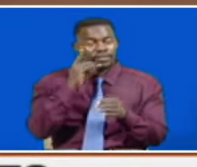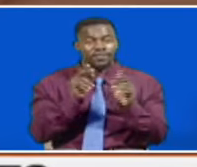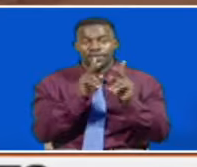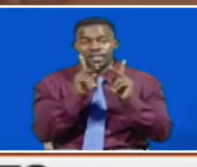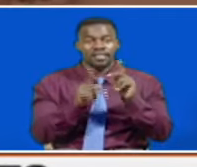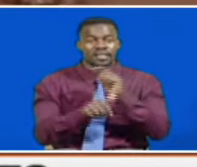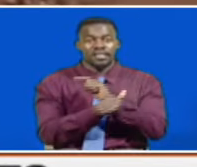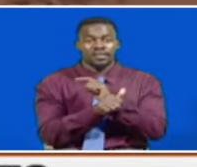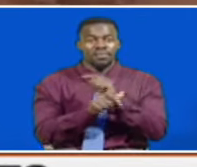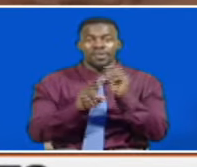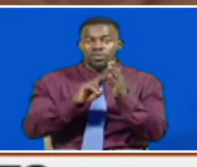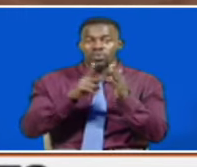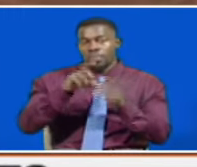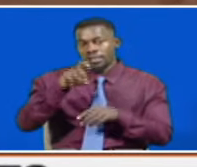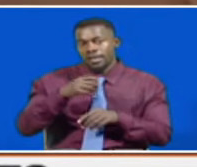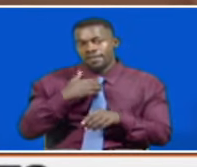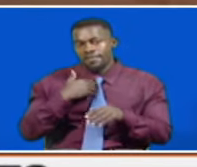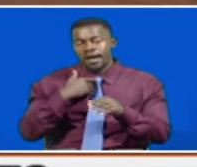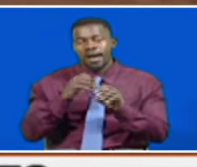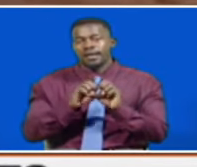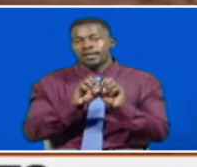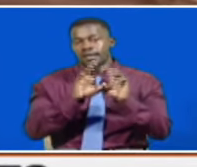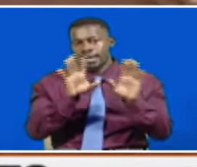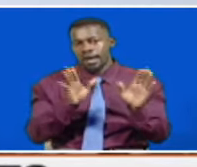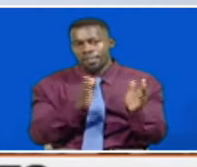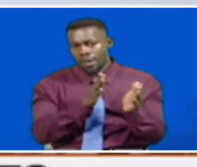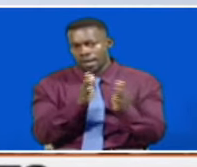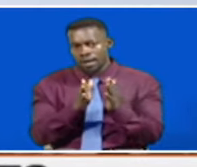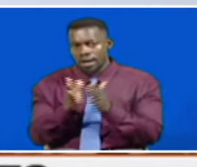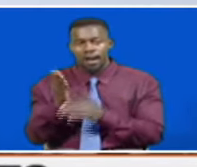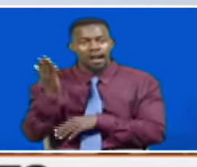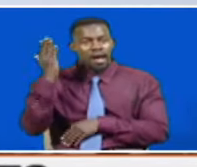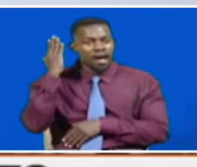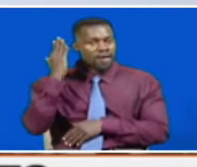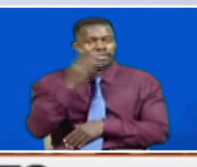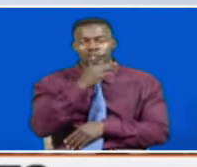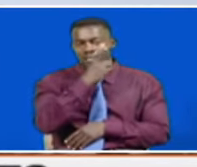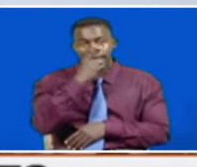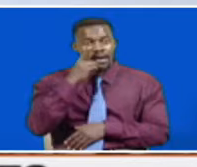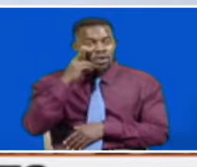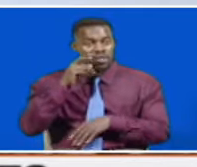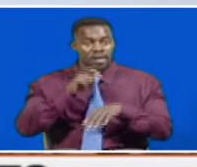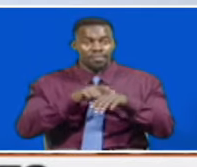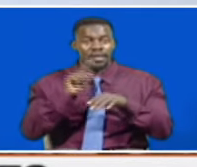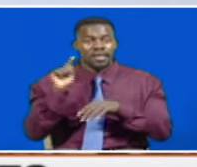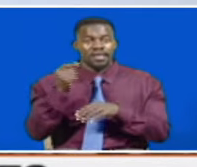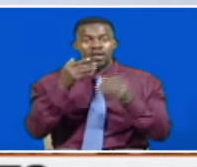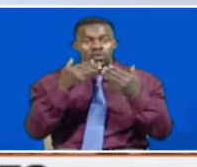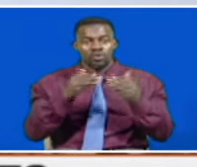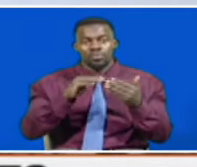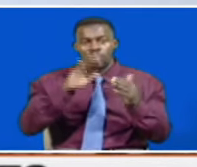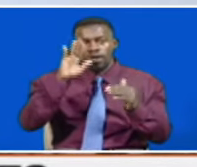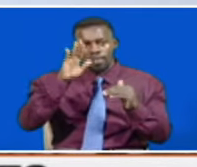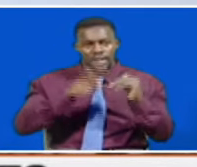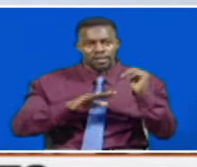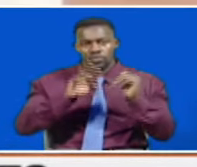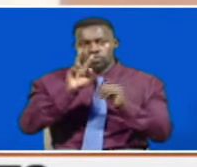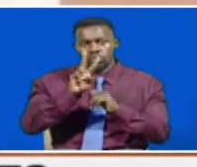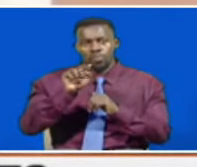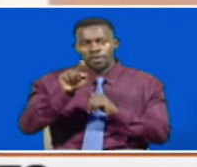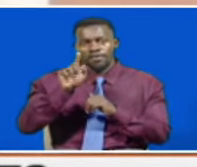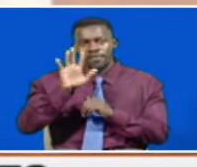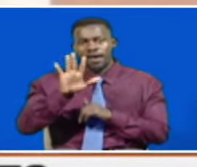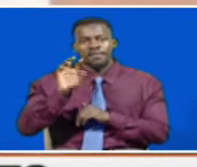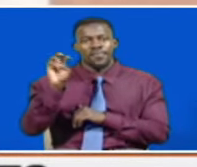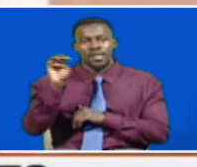up with mitigation measures. During the last drought season, Kenya lost more than 2.5 million head of cattle to drought,